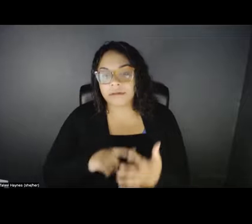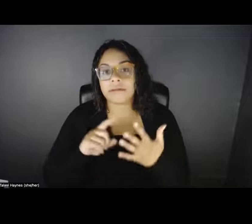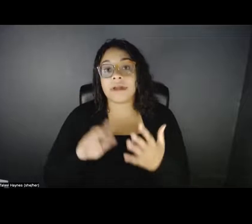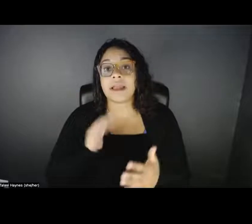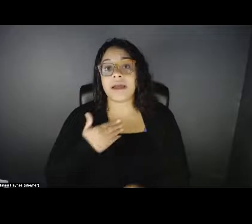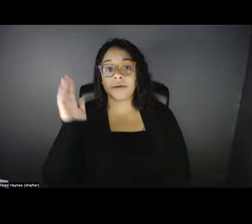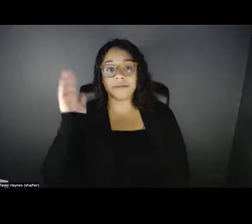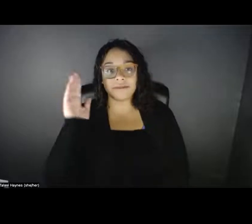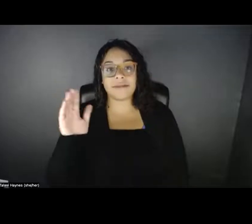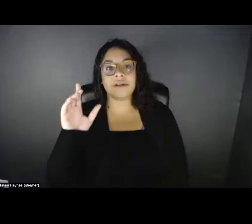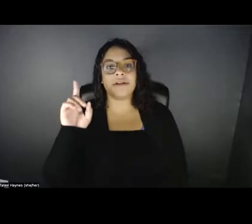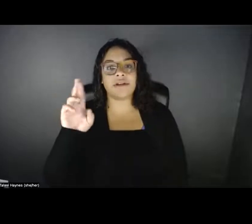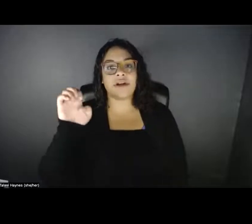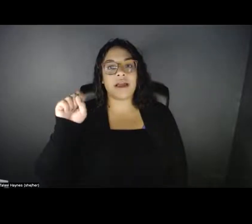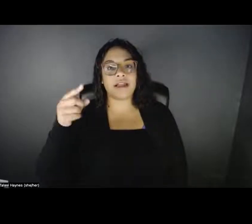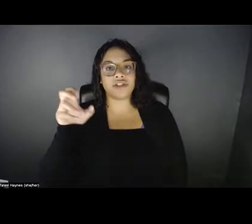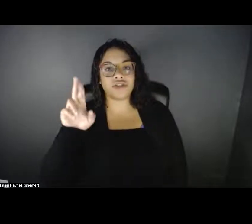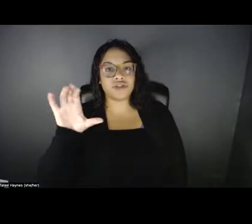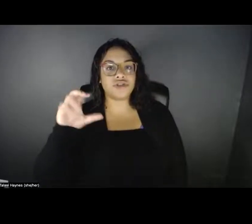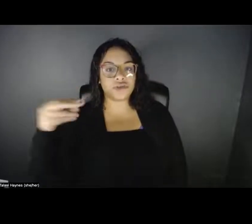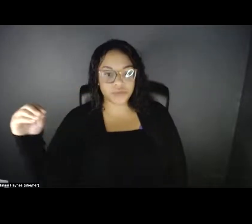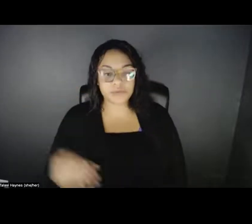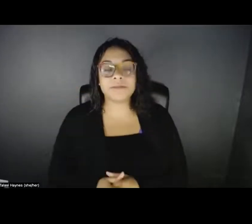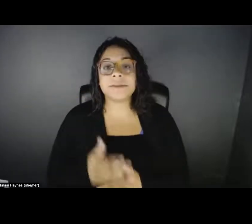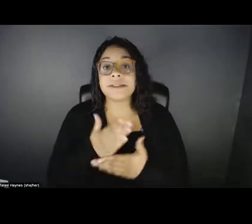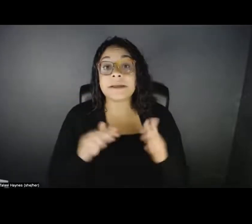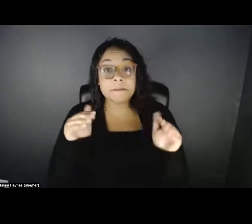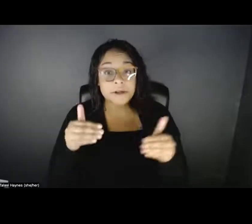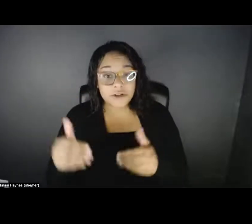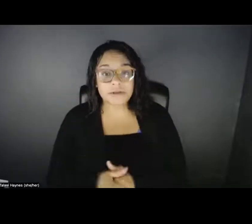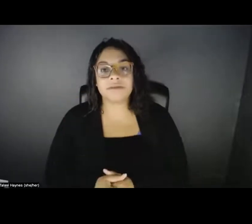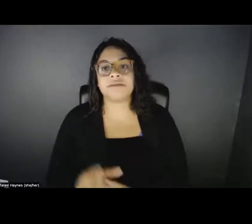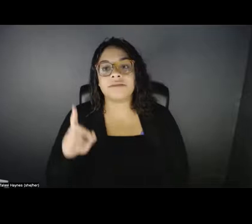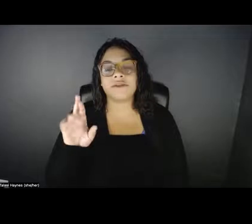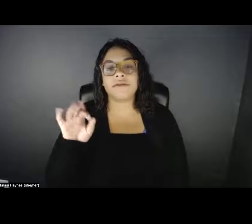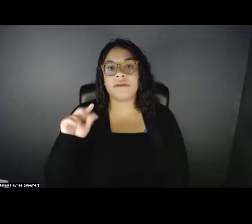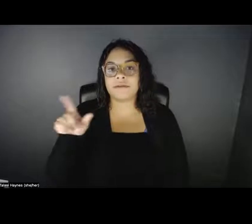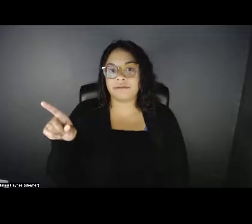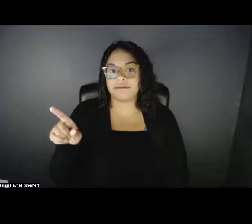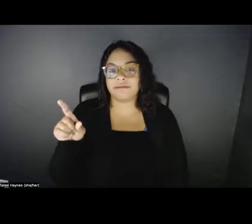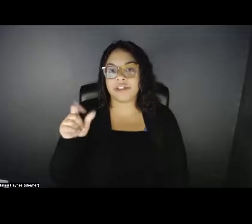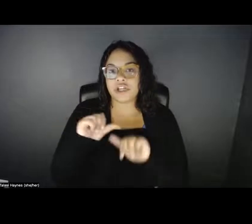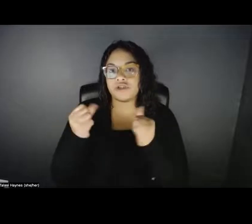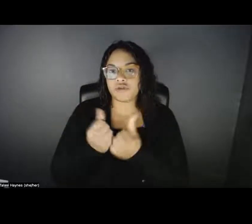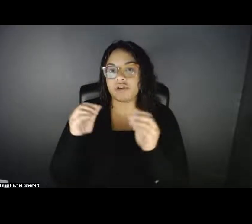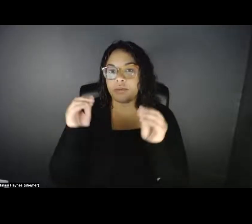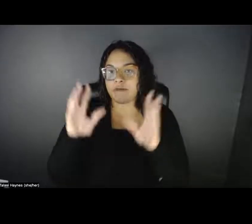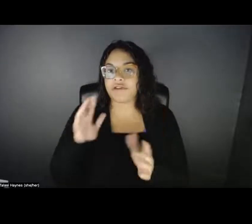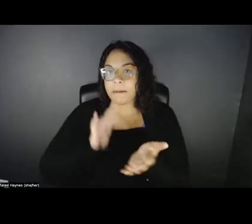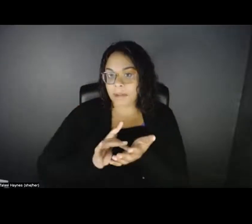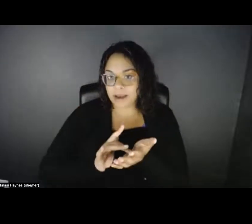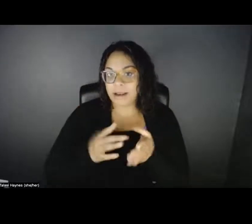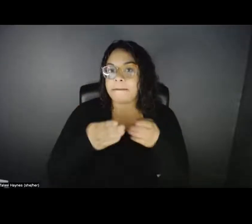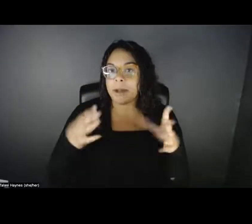Choo. Bit of introductions here. Dr. Fong is an associate professor of medicine and public health at